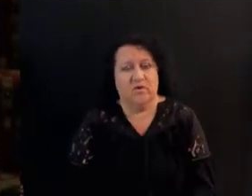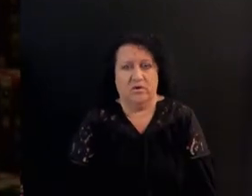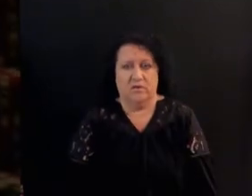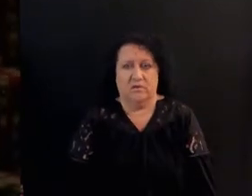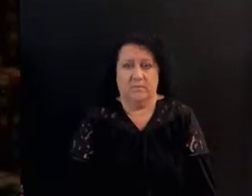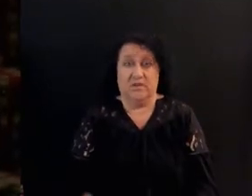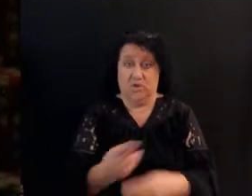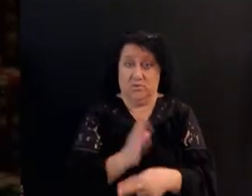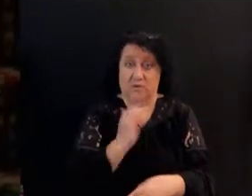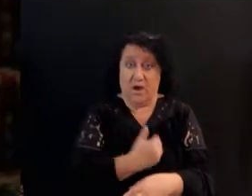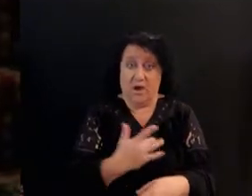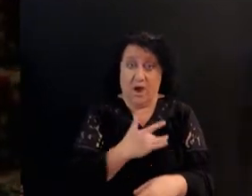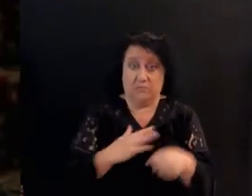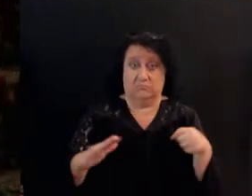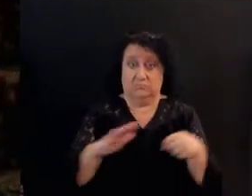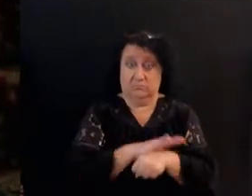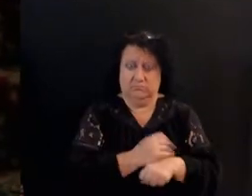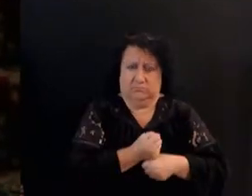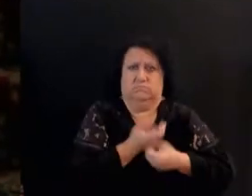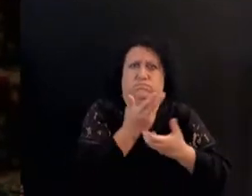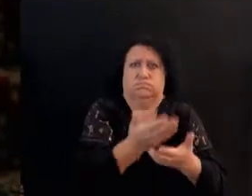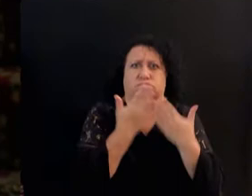whole heart. Am I right?